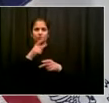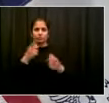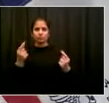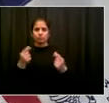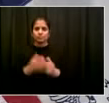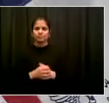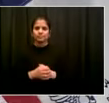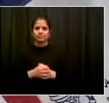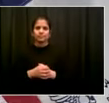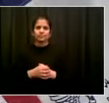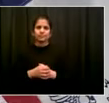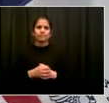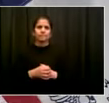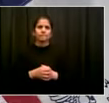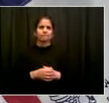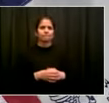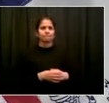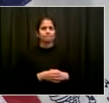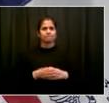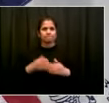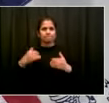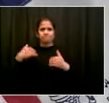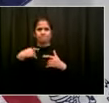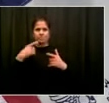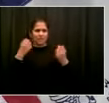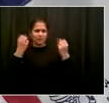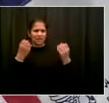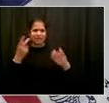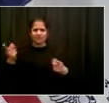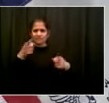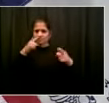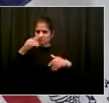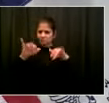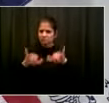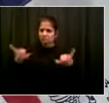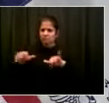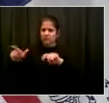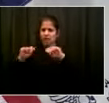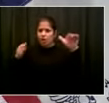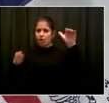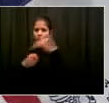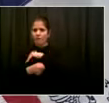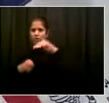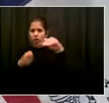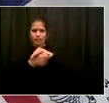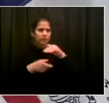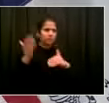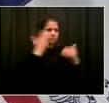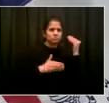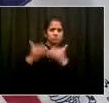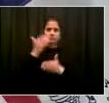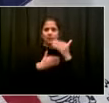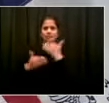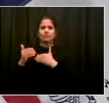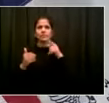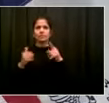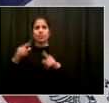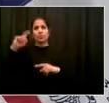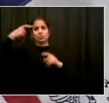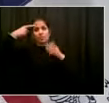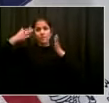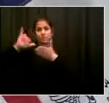a pattern of cover-up and a pattern of lies. It is unacceptable. The governor must resign. He can no